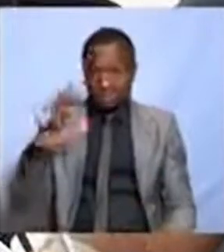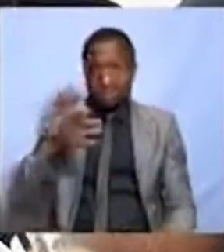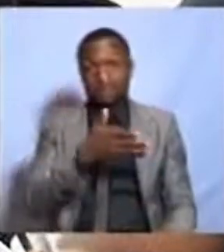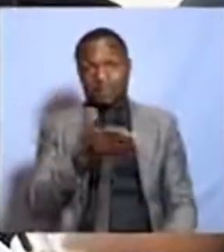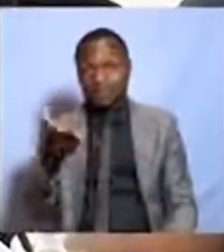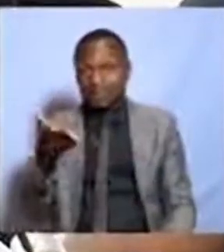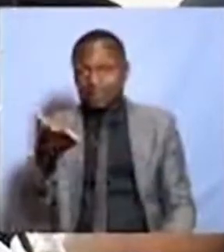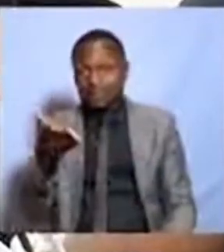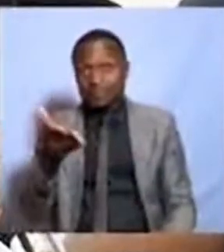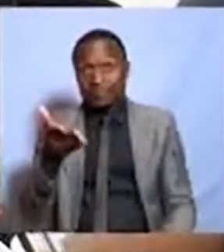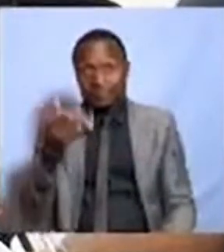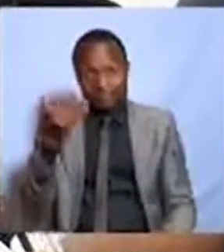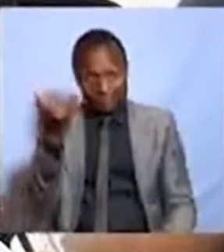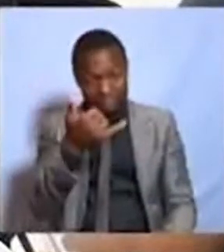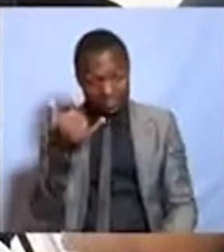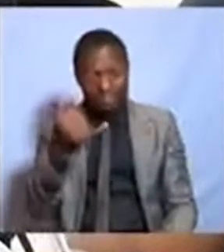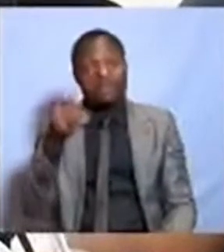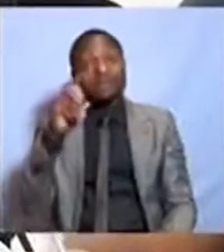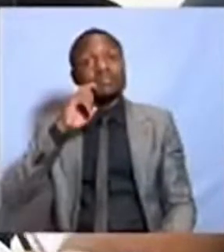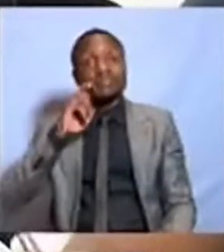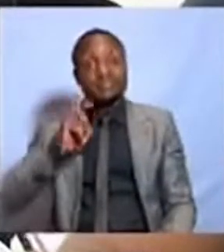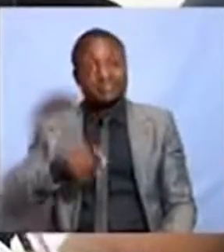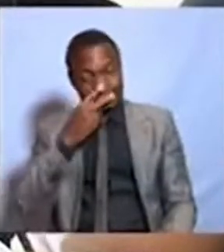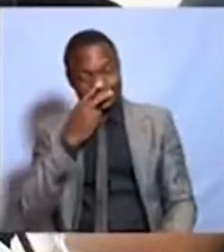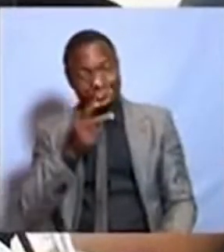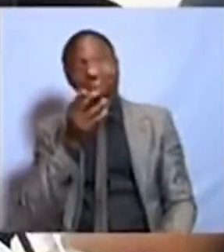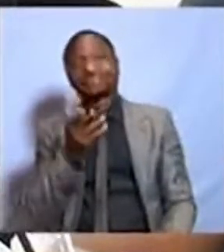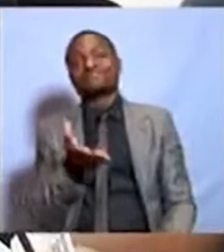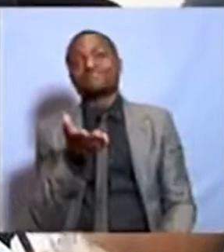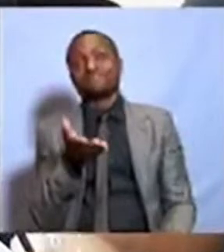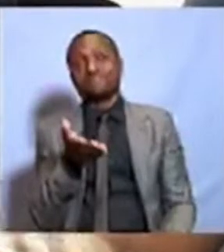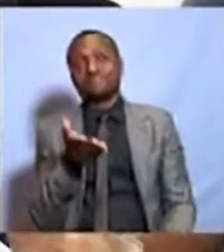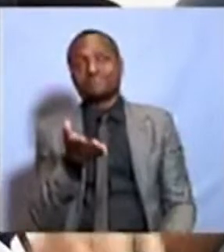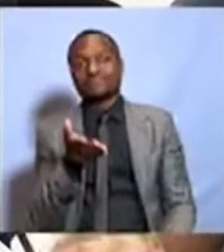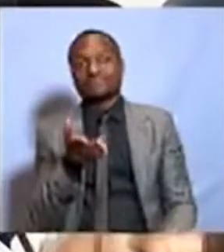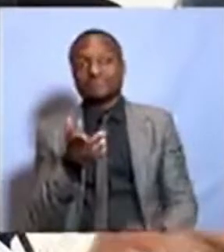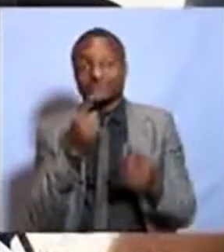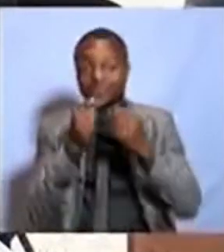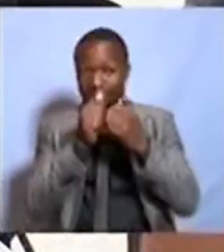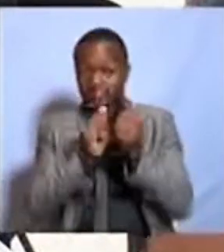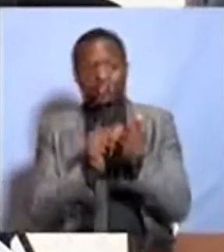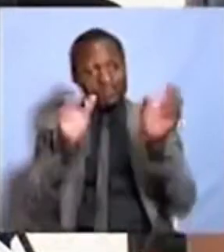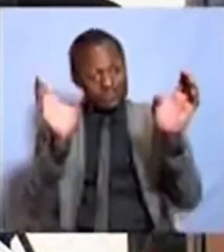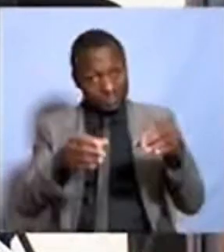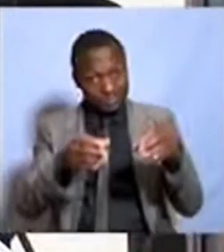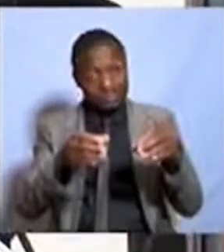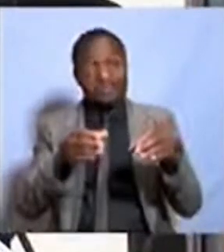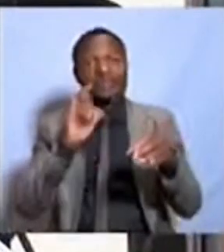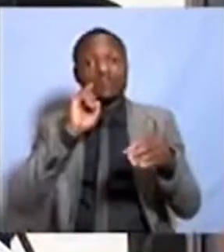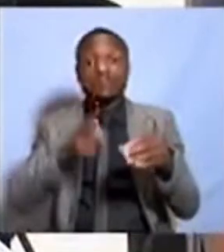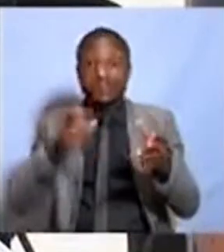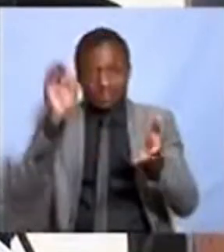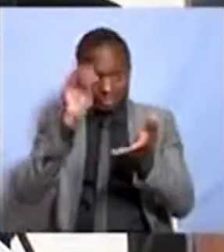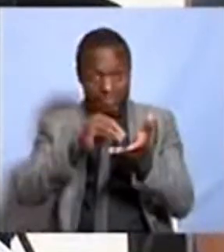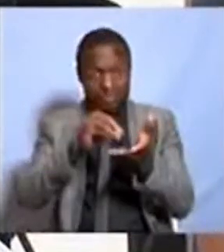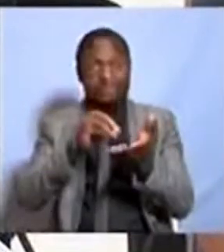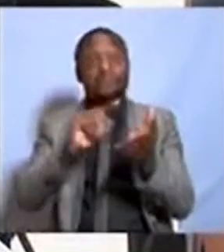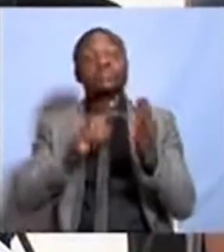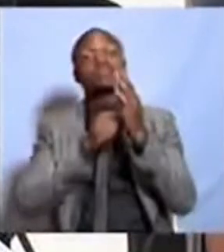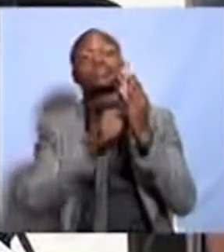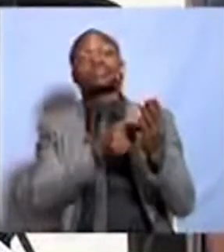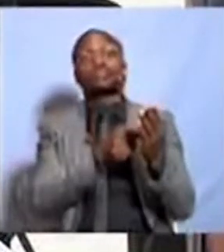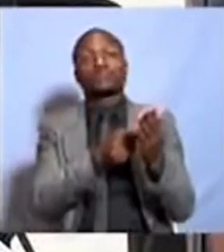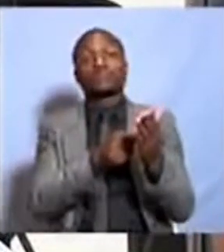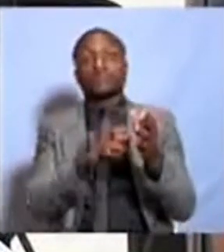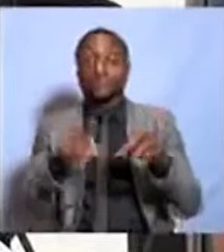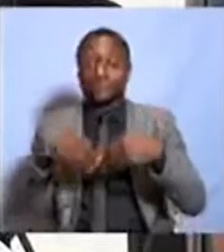yellow? So we need really to look at that, so speaking to a committee here, so to take that into consideration. So I'll